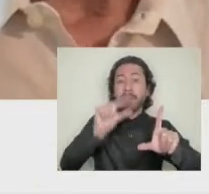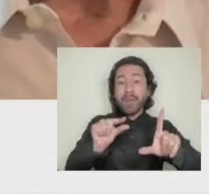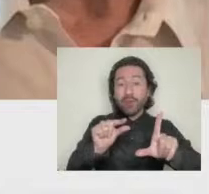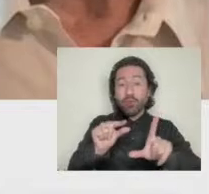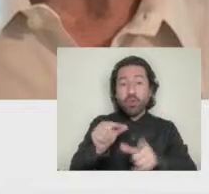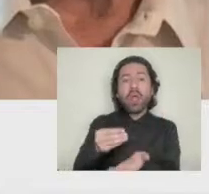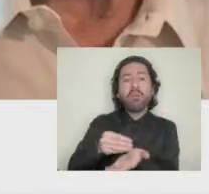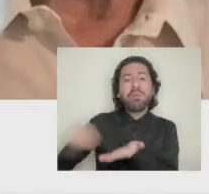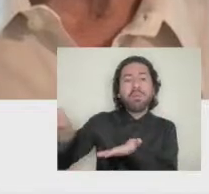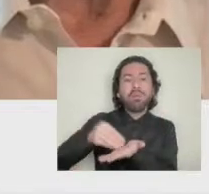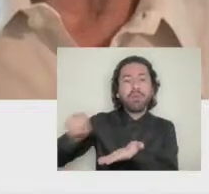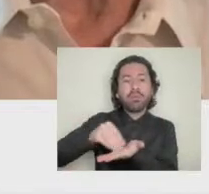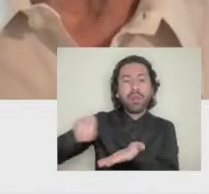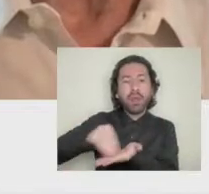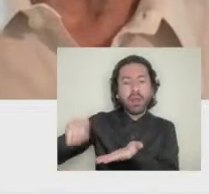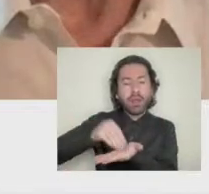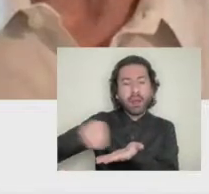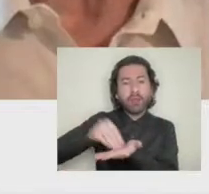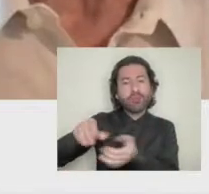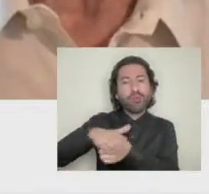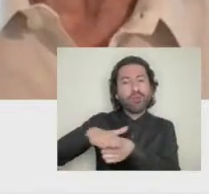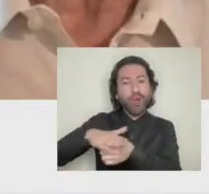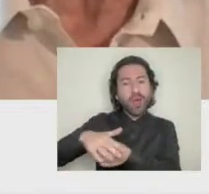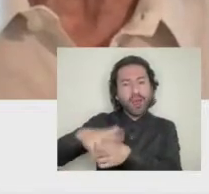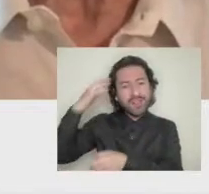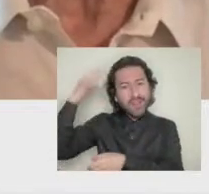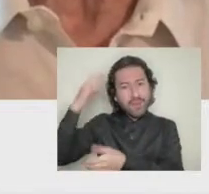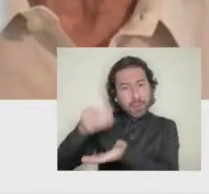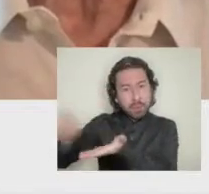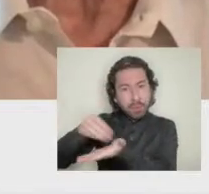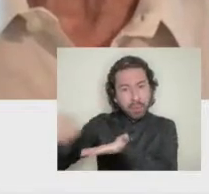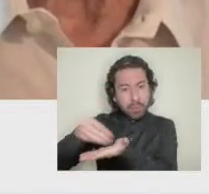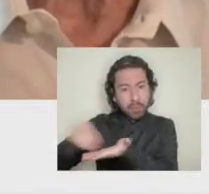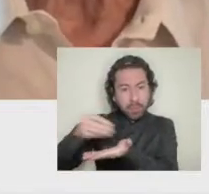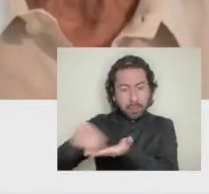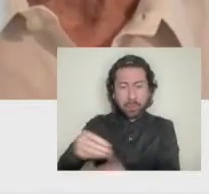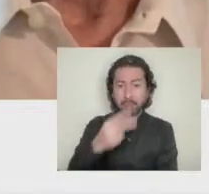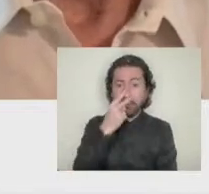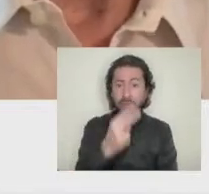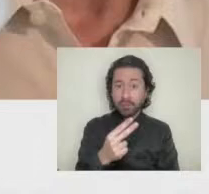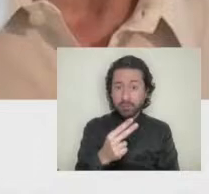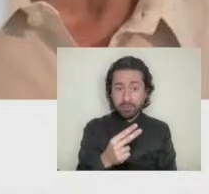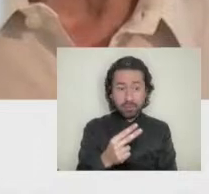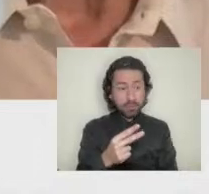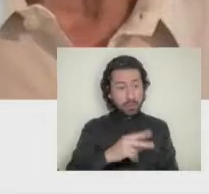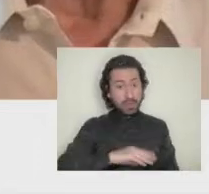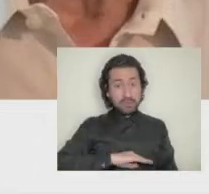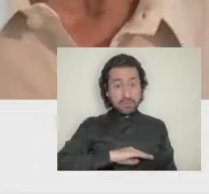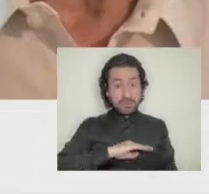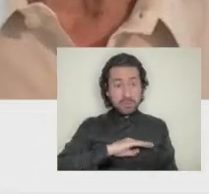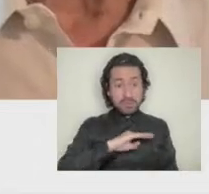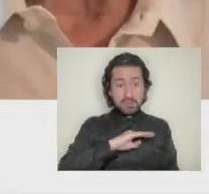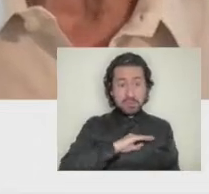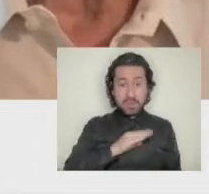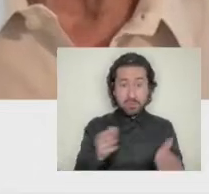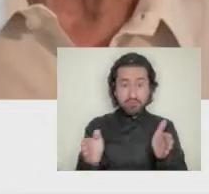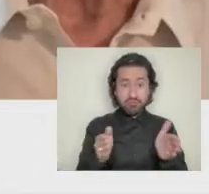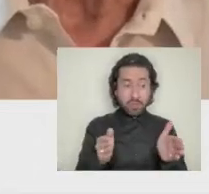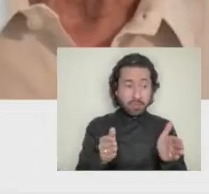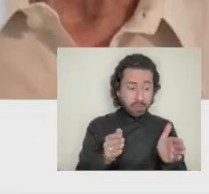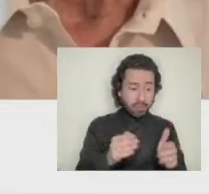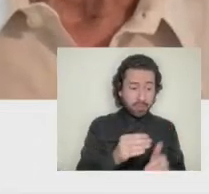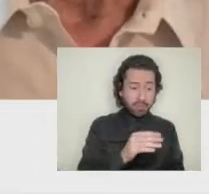The shorter the life expectancy in 2010-12, the steeper the